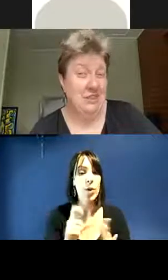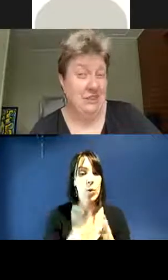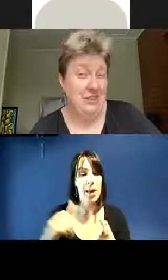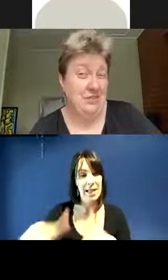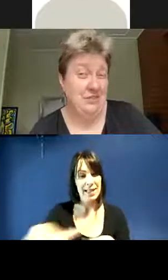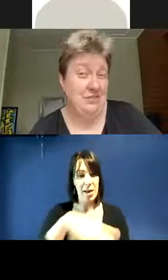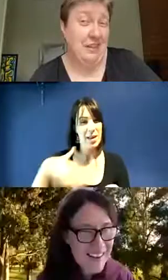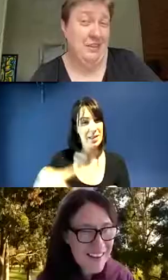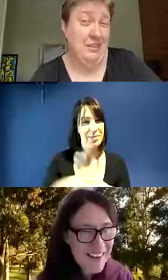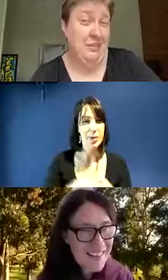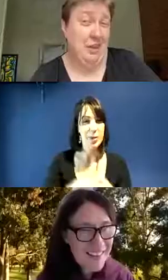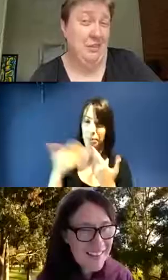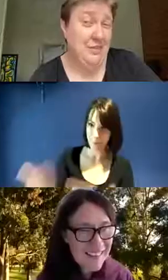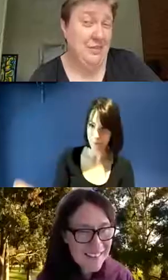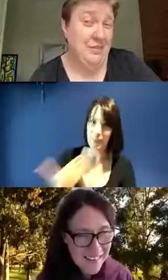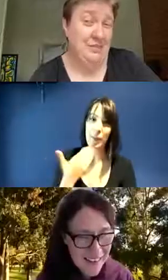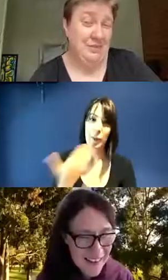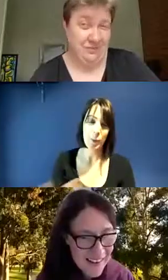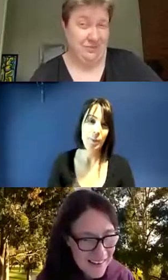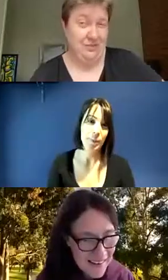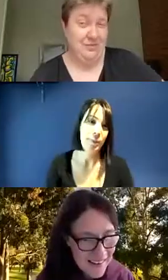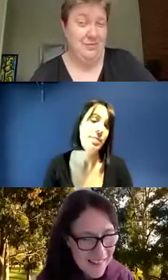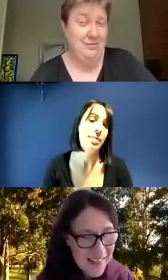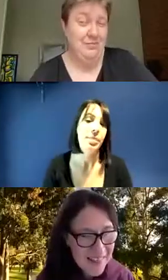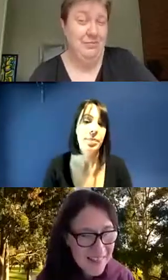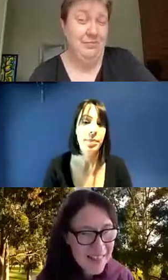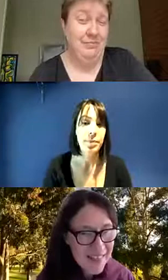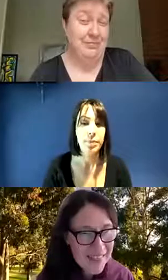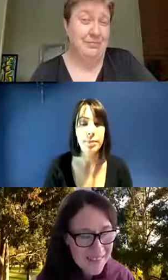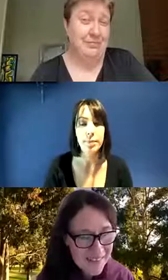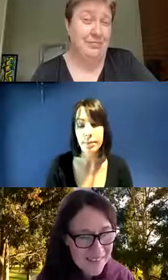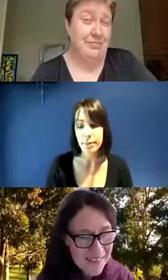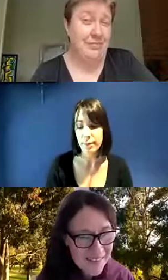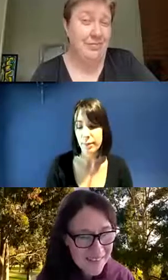over to you. Thank you, everyone.